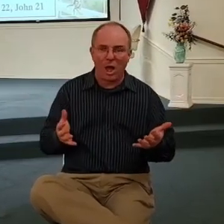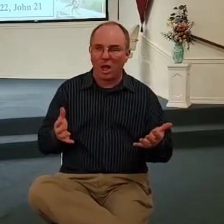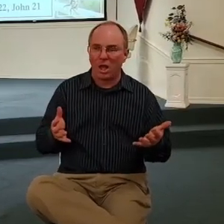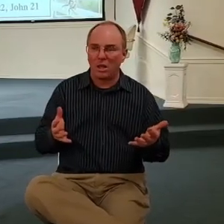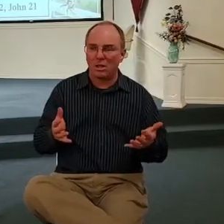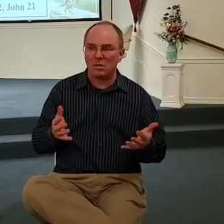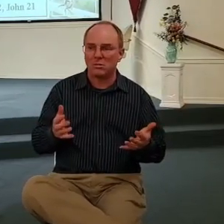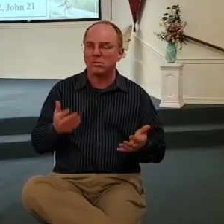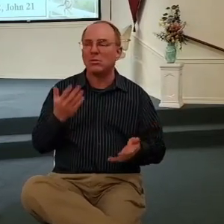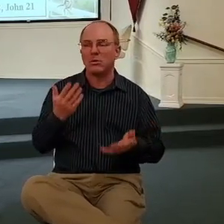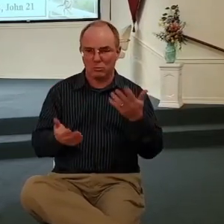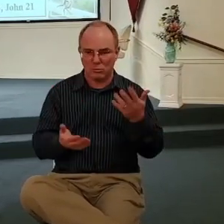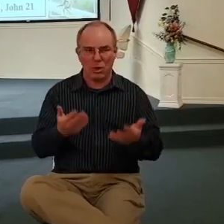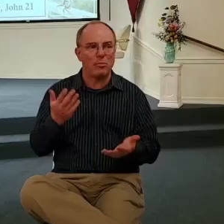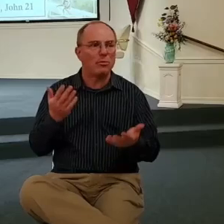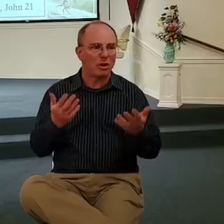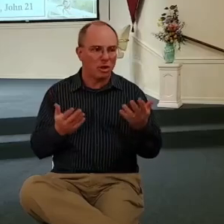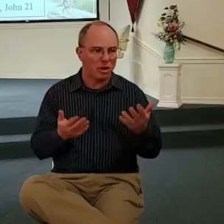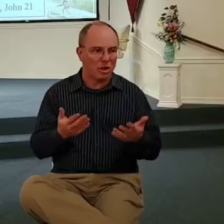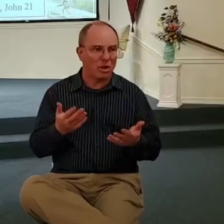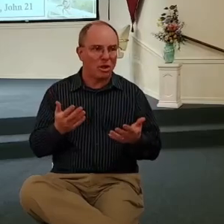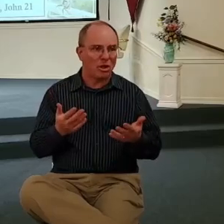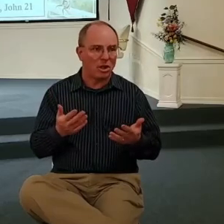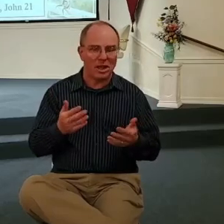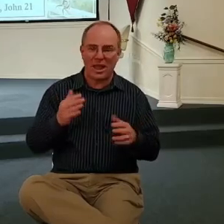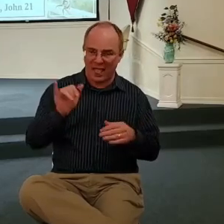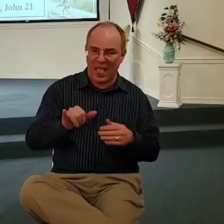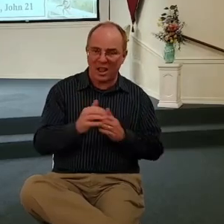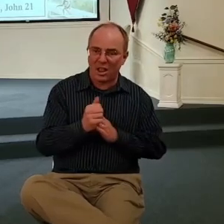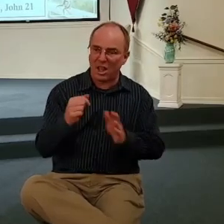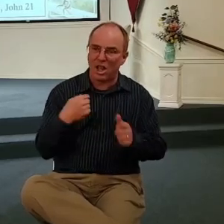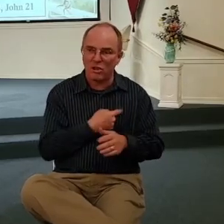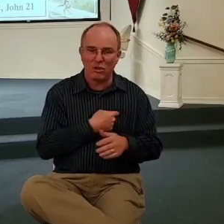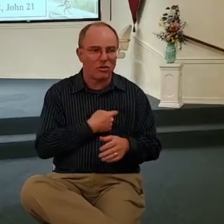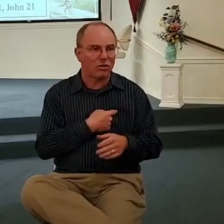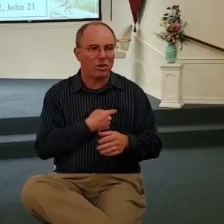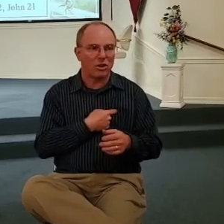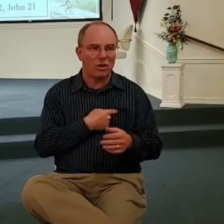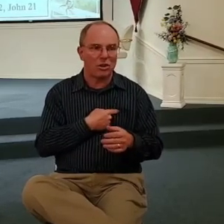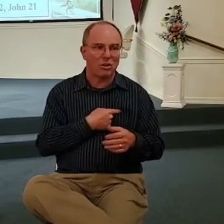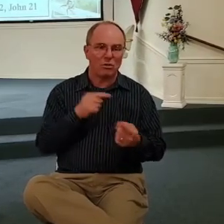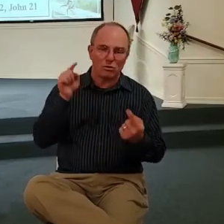And maybe through that process, it's led us down a road of poor choices,